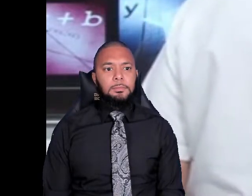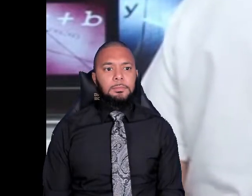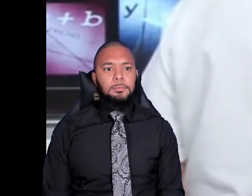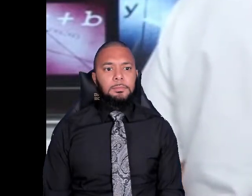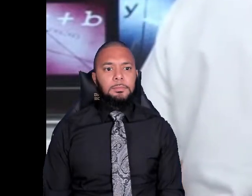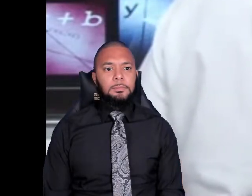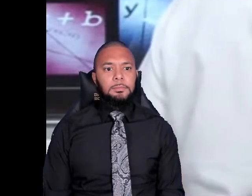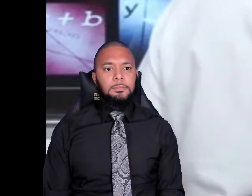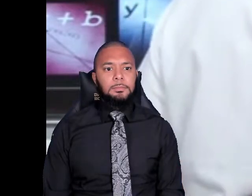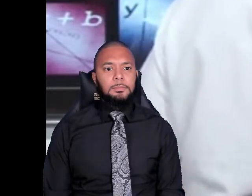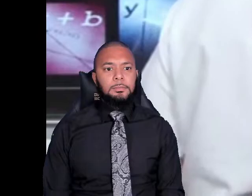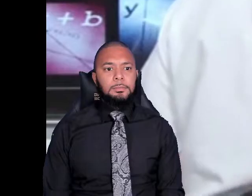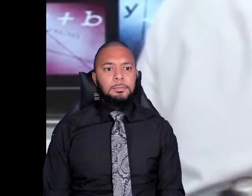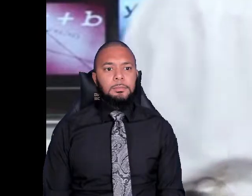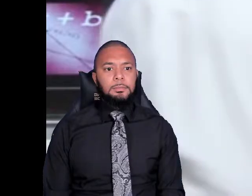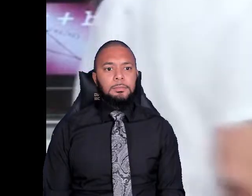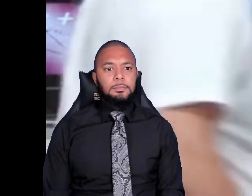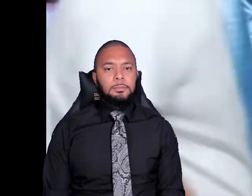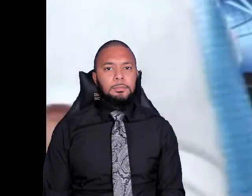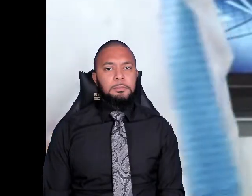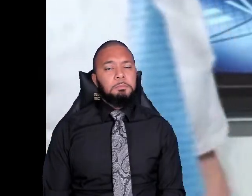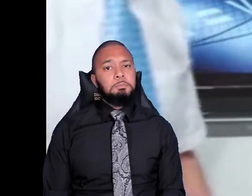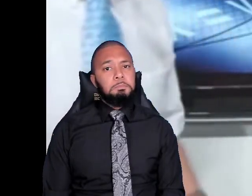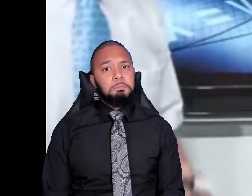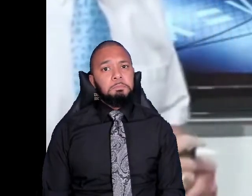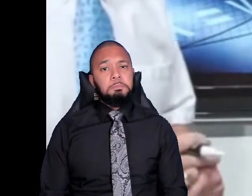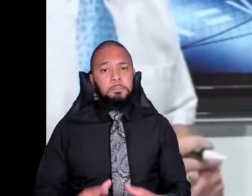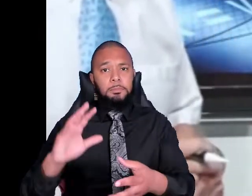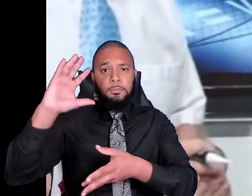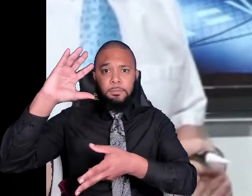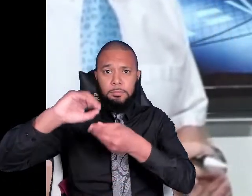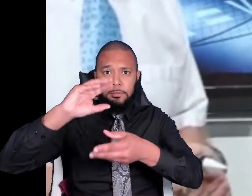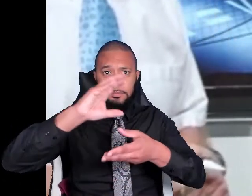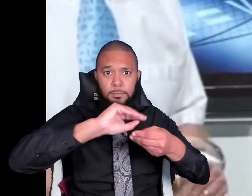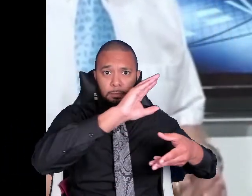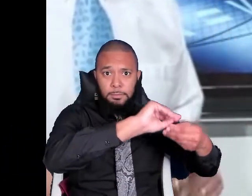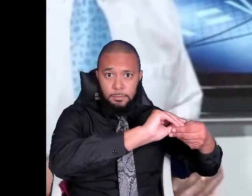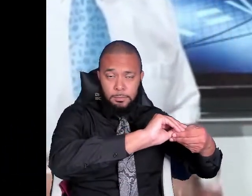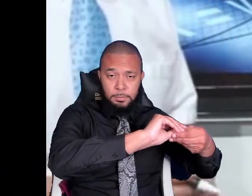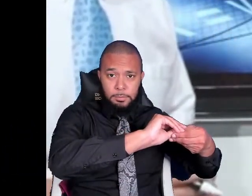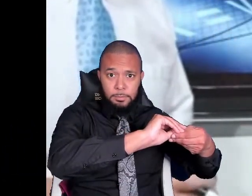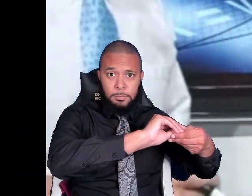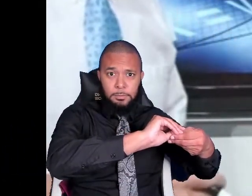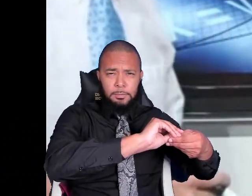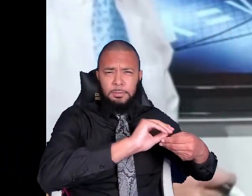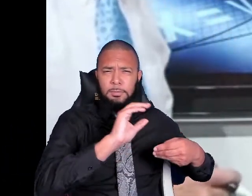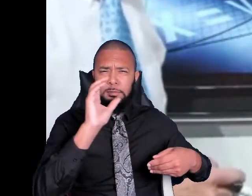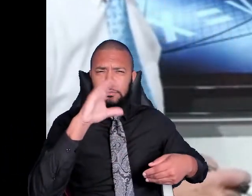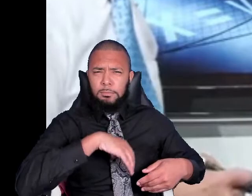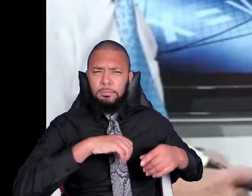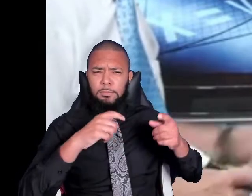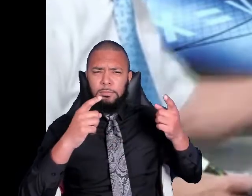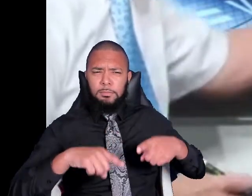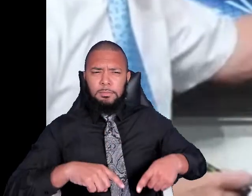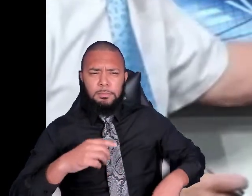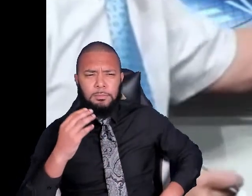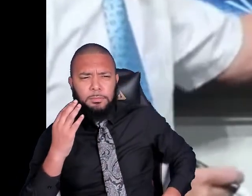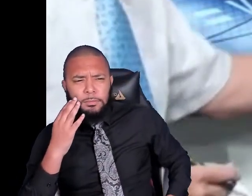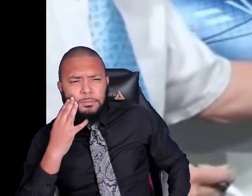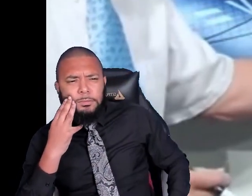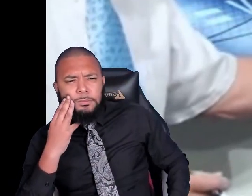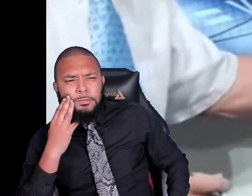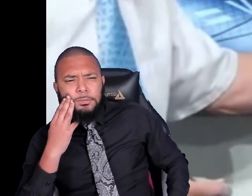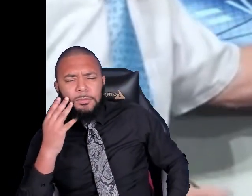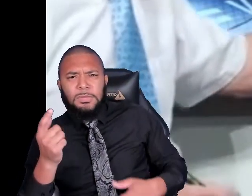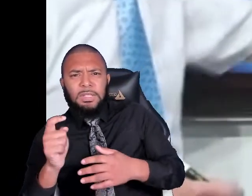equals 6. And so when I add these two equations together, something strange happens. Because the